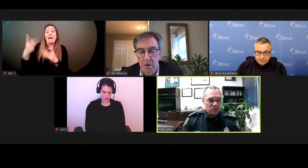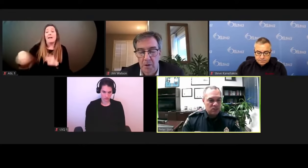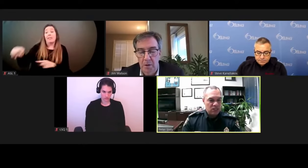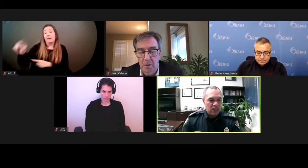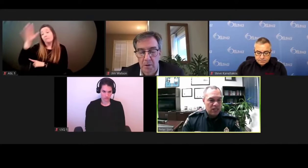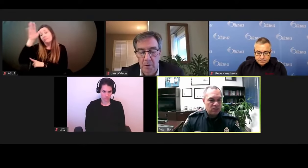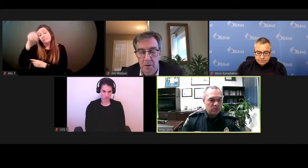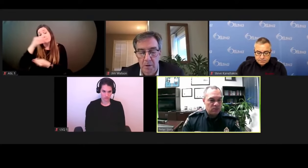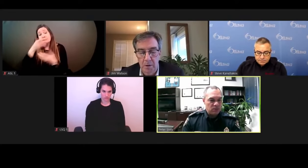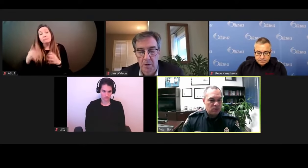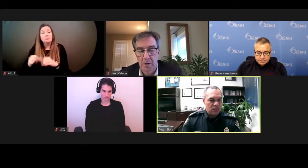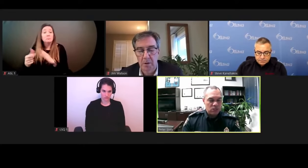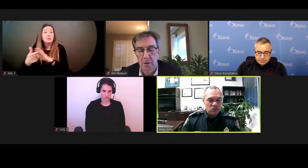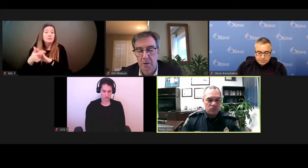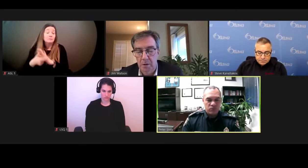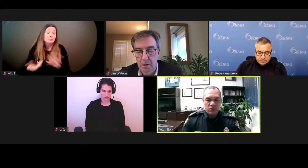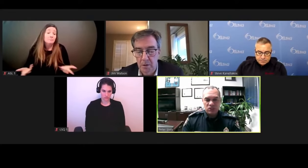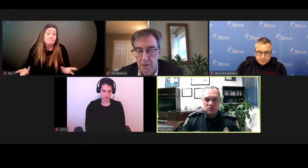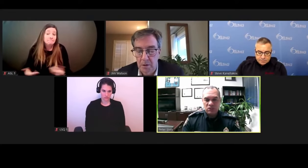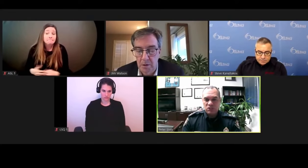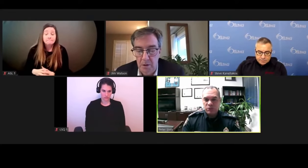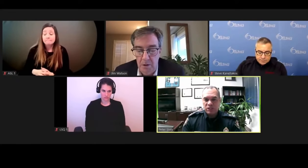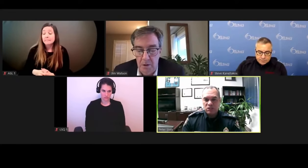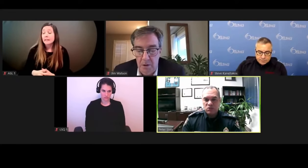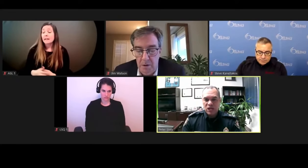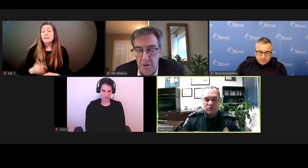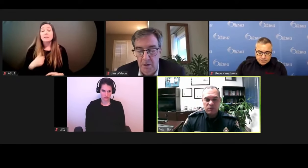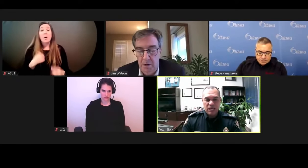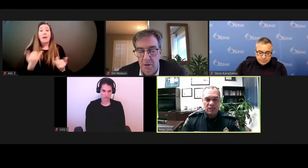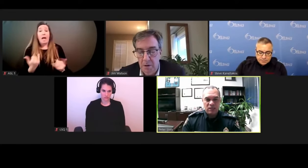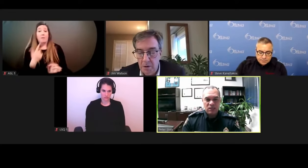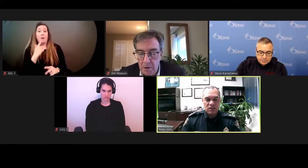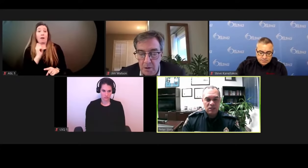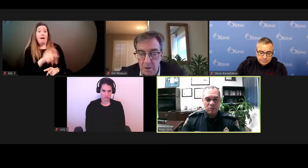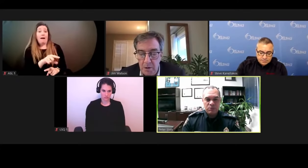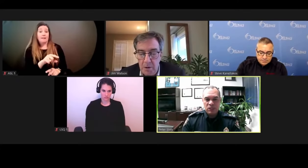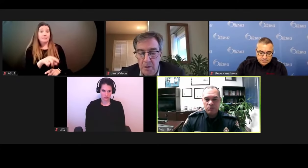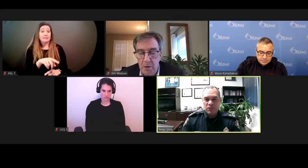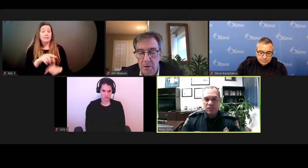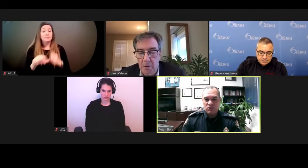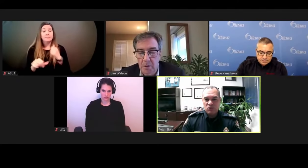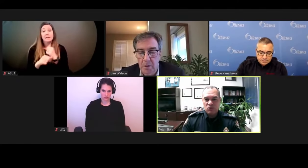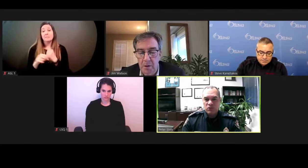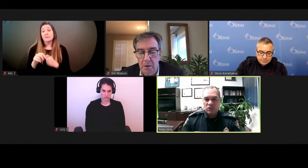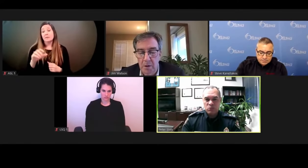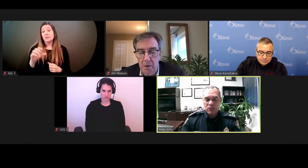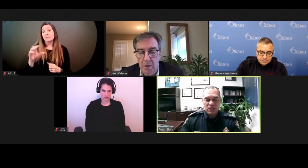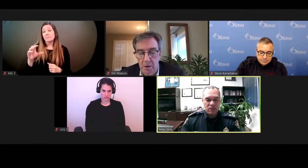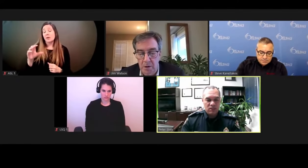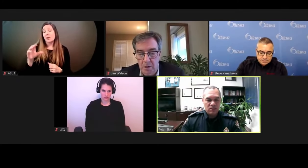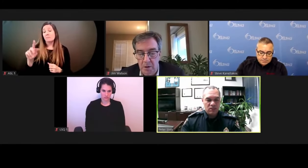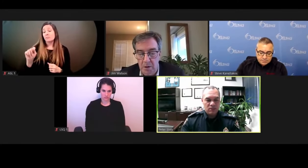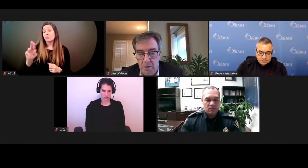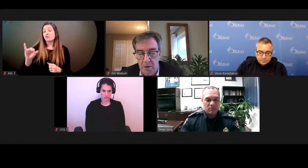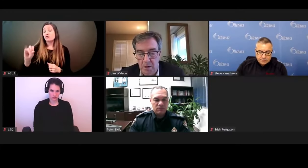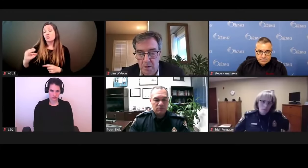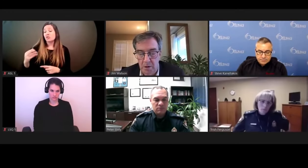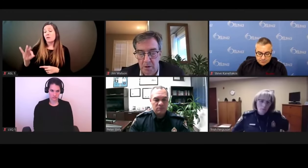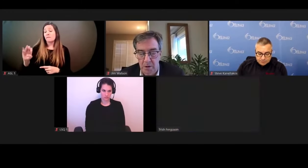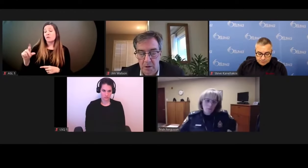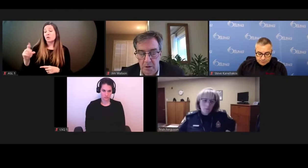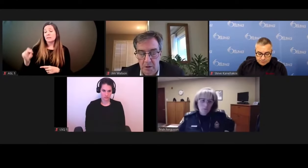ask Deputy Chief Ferguson to speak to the traffic plan that we're putting in place for this weekend.